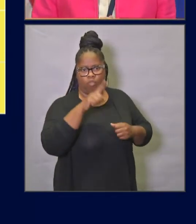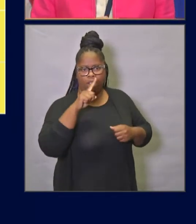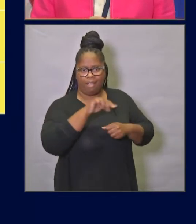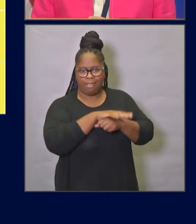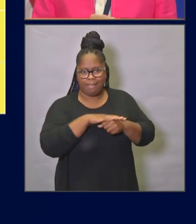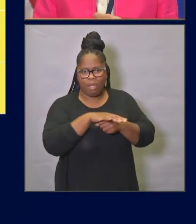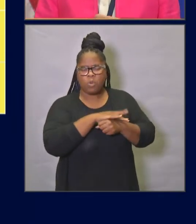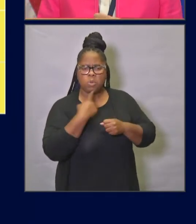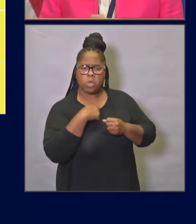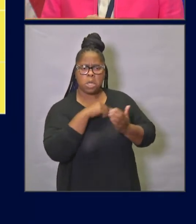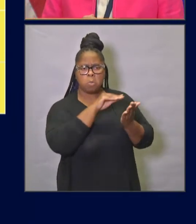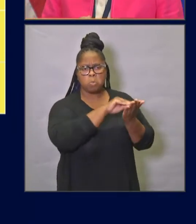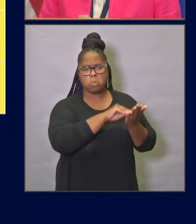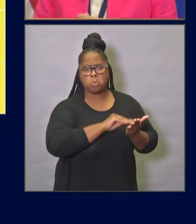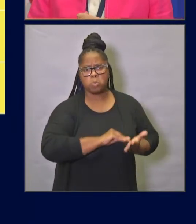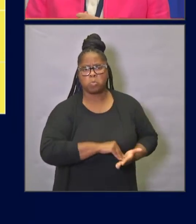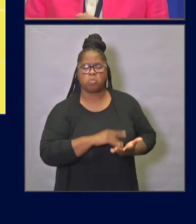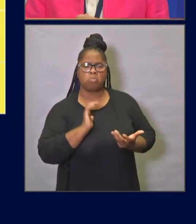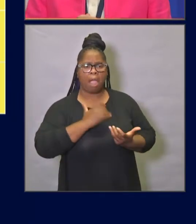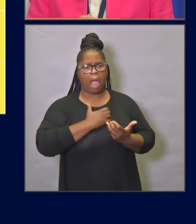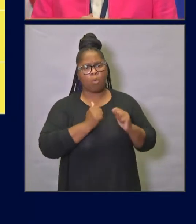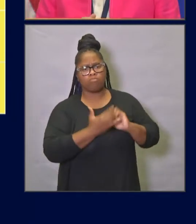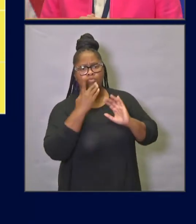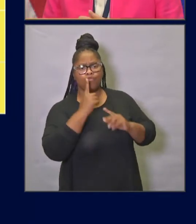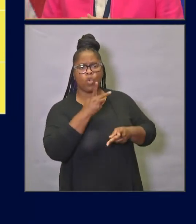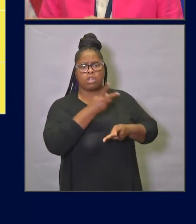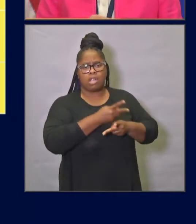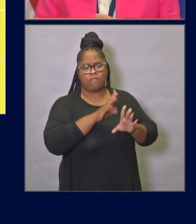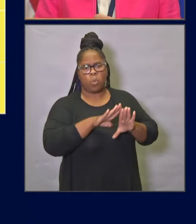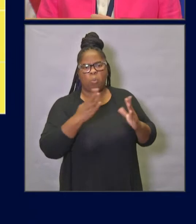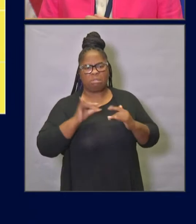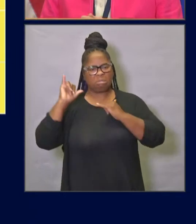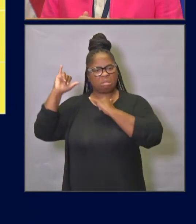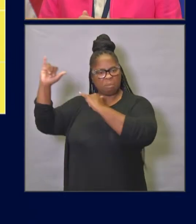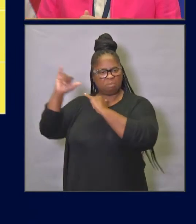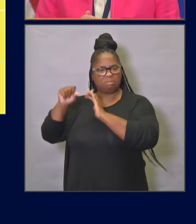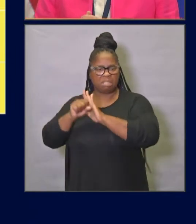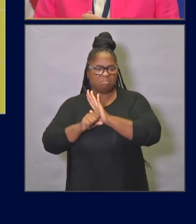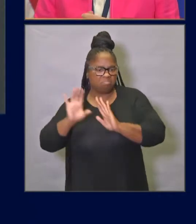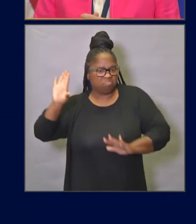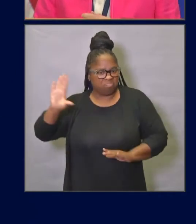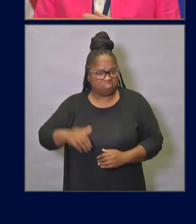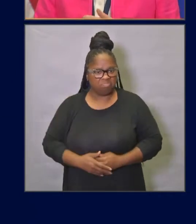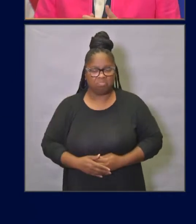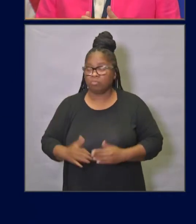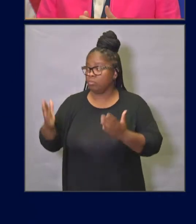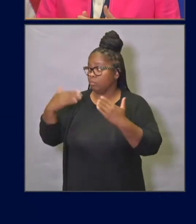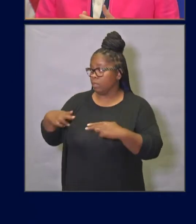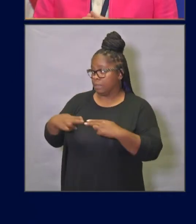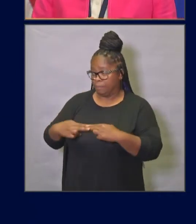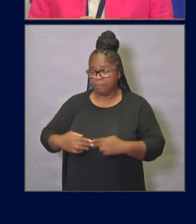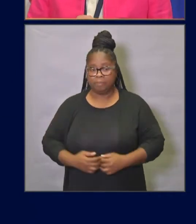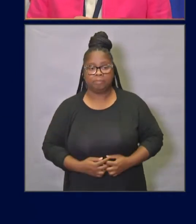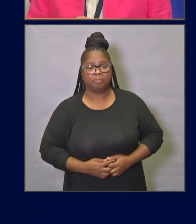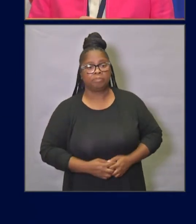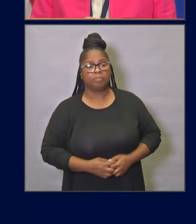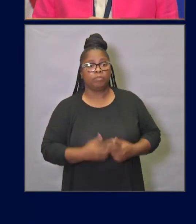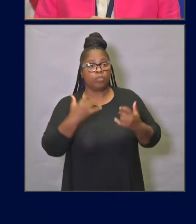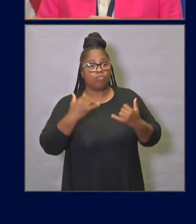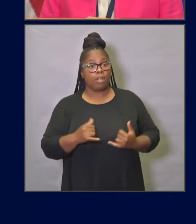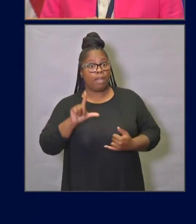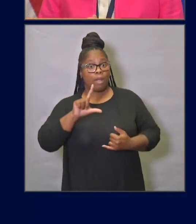our approach to cautious reopenings. The next slide, please. Right now, LA